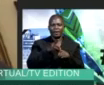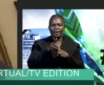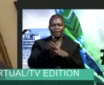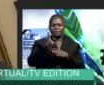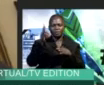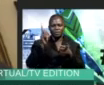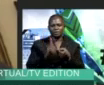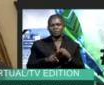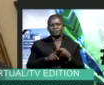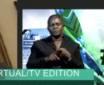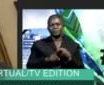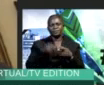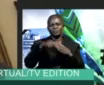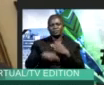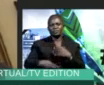PPI